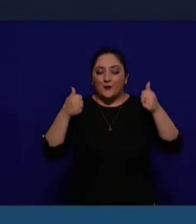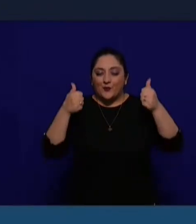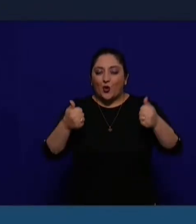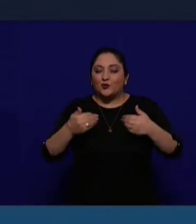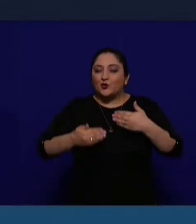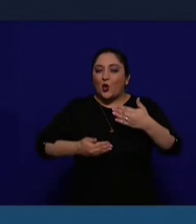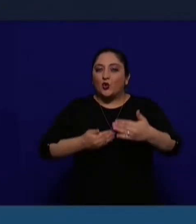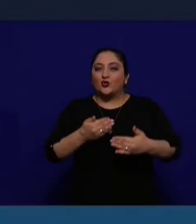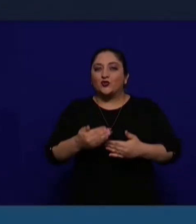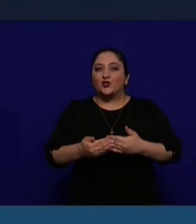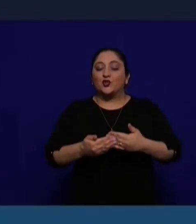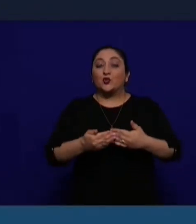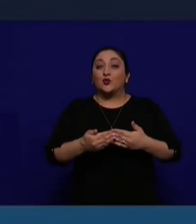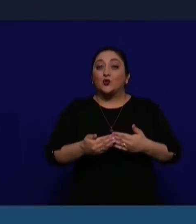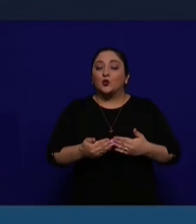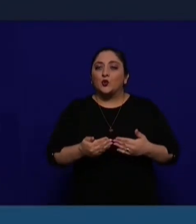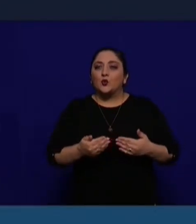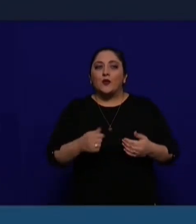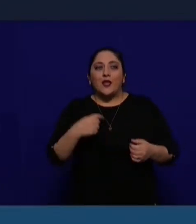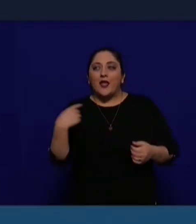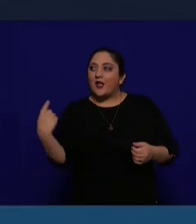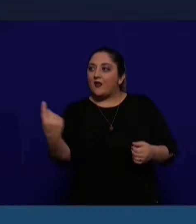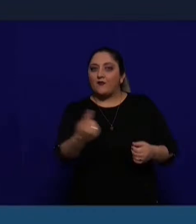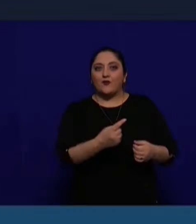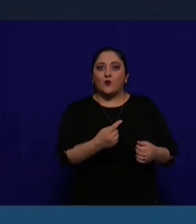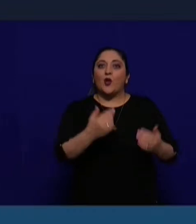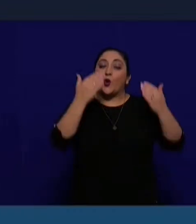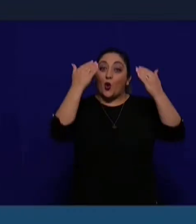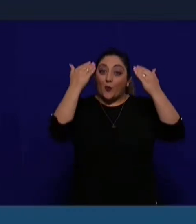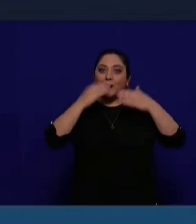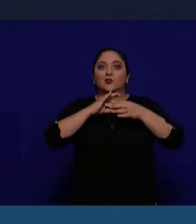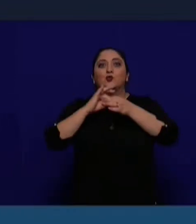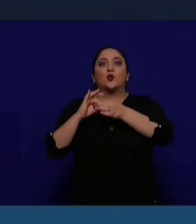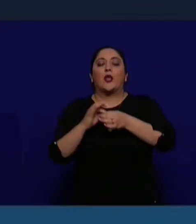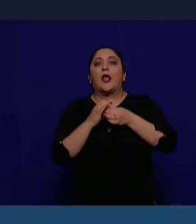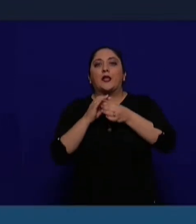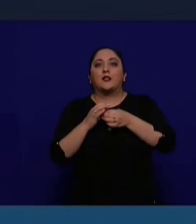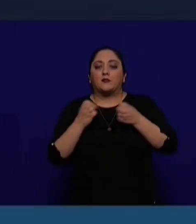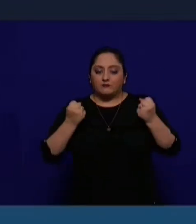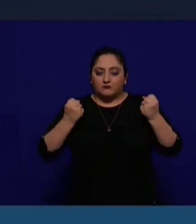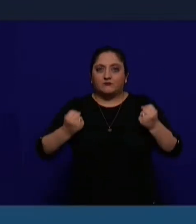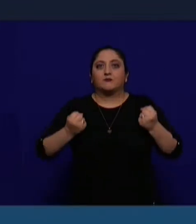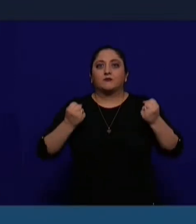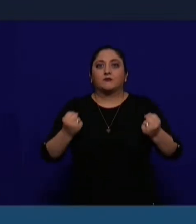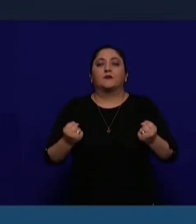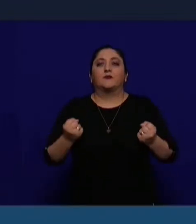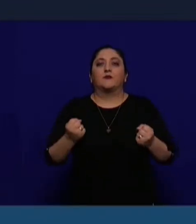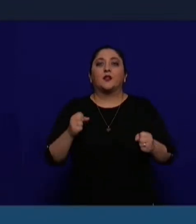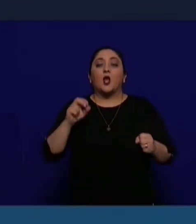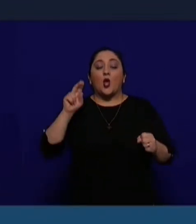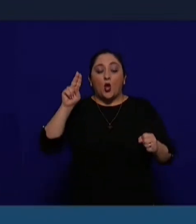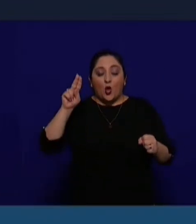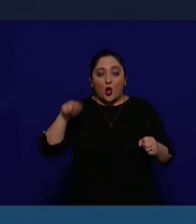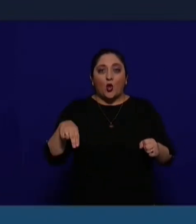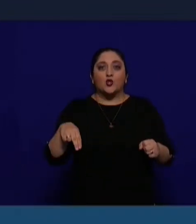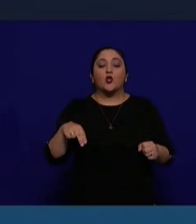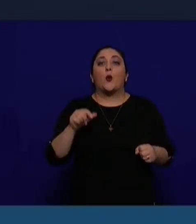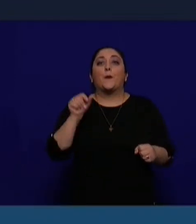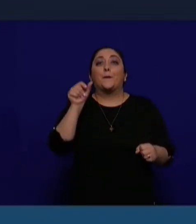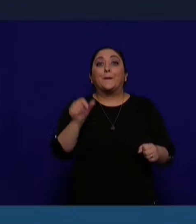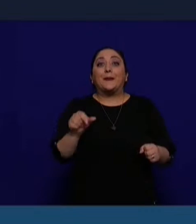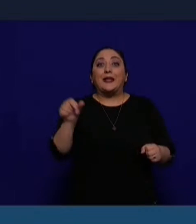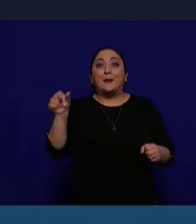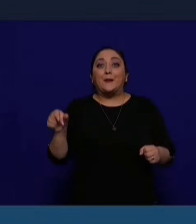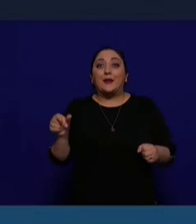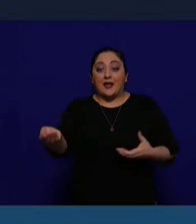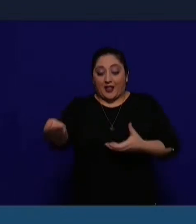along throughout this pandemic that everyone heeds to the measures that we have in place, the preventive measures, and all those people who have been receiving